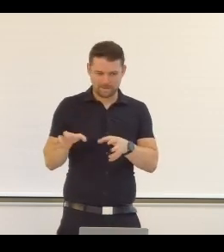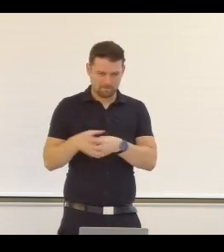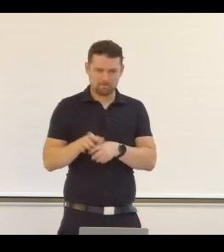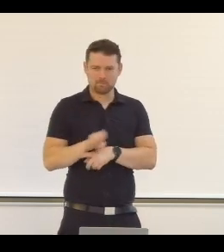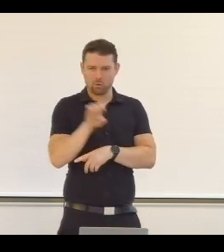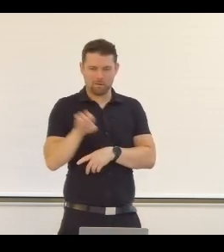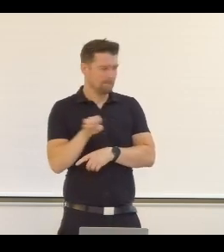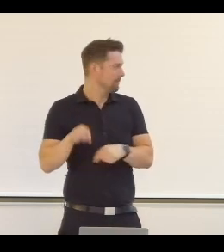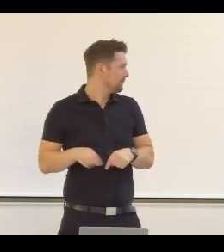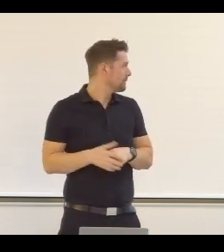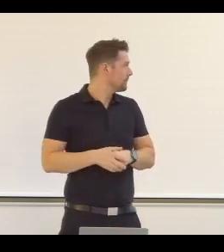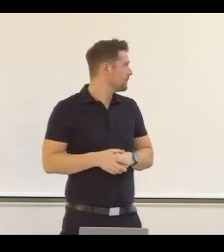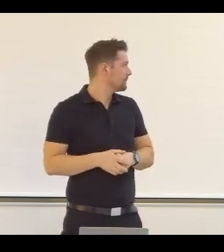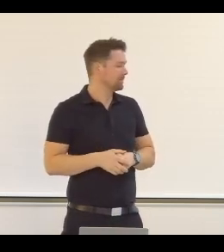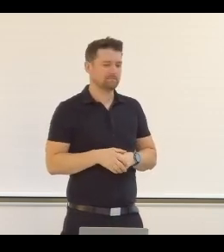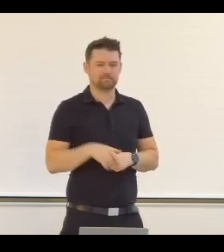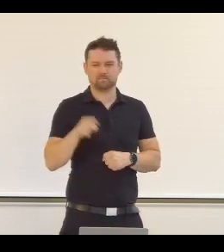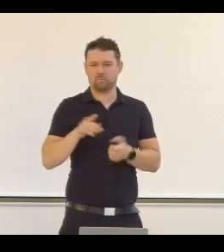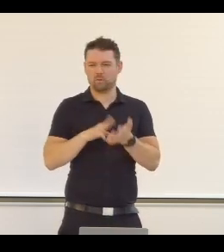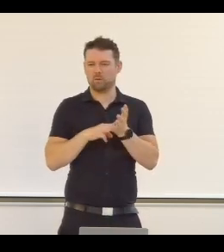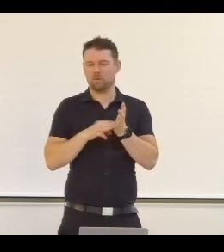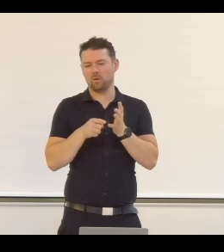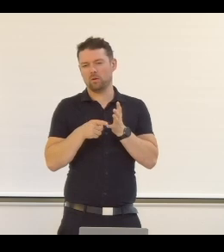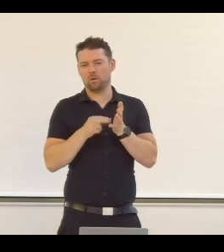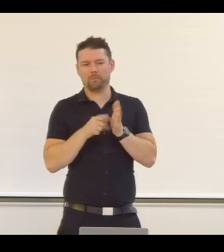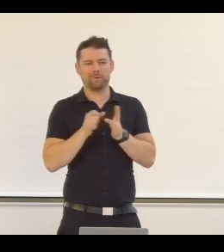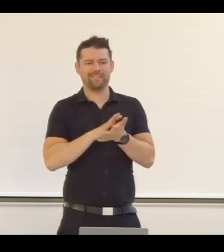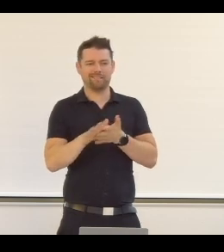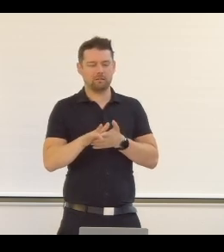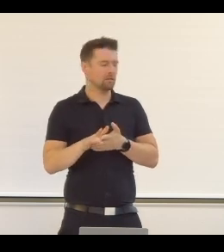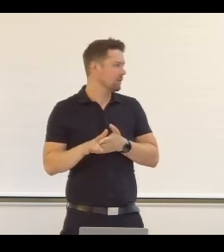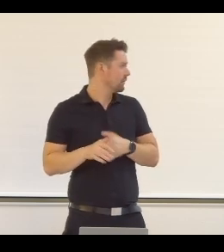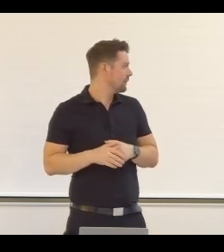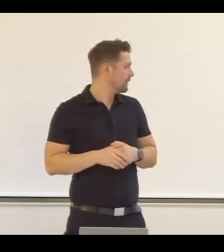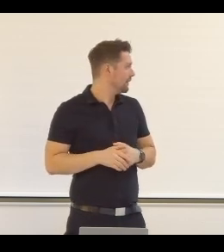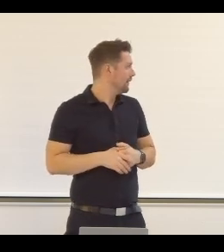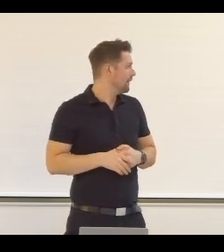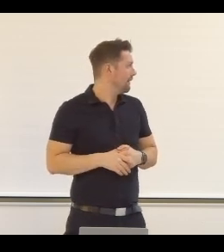you can see here in Munich. Sorry, in Oberpfaffenhofen.